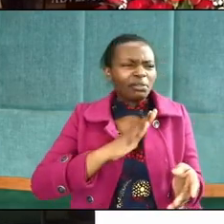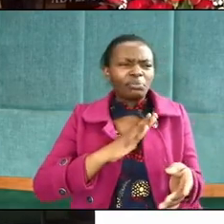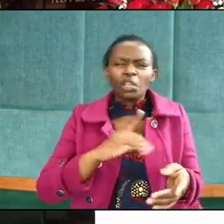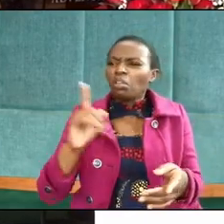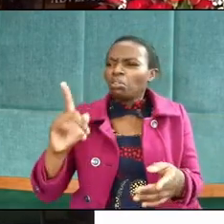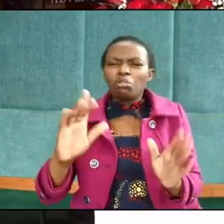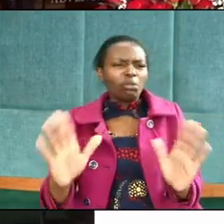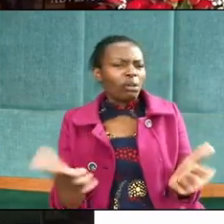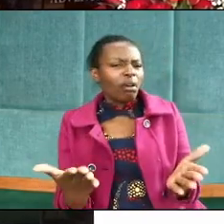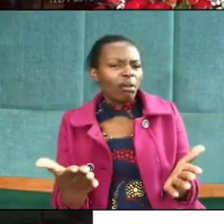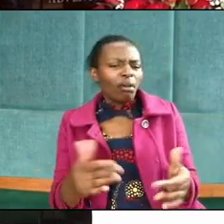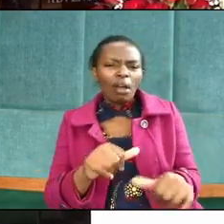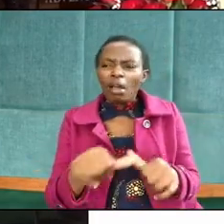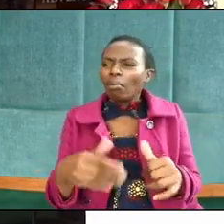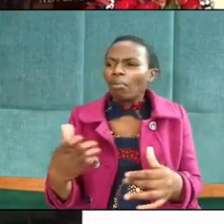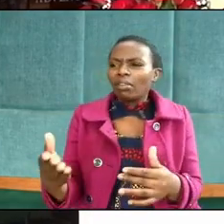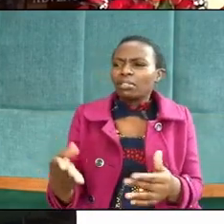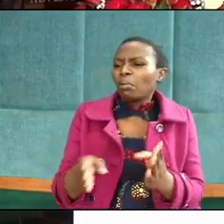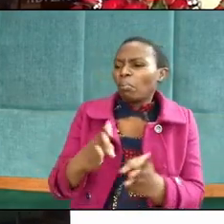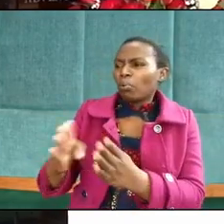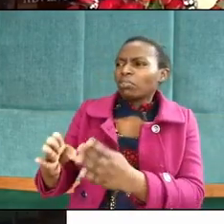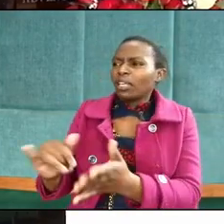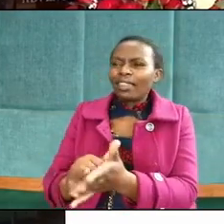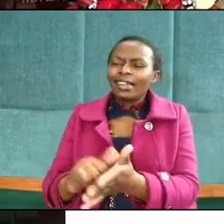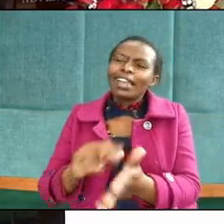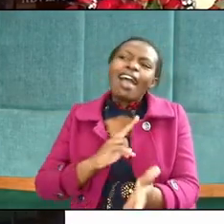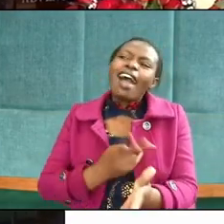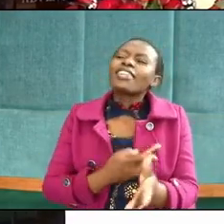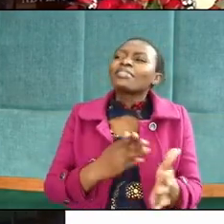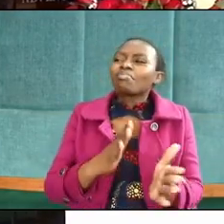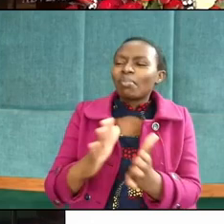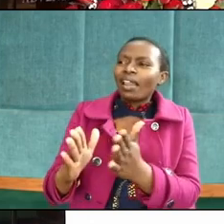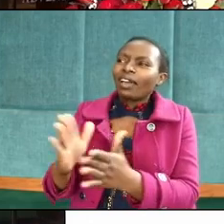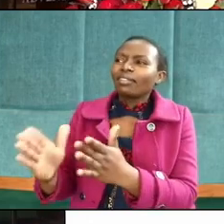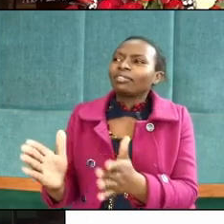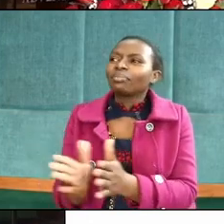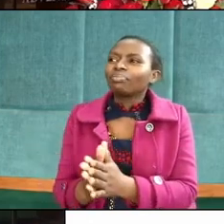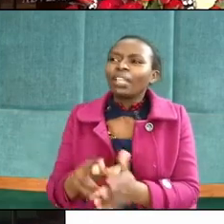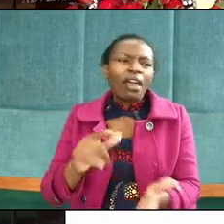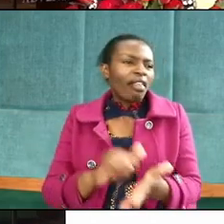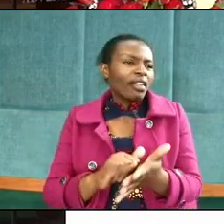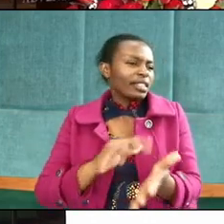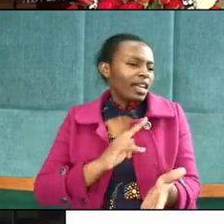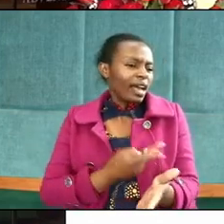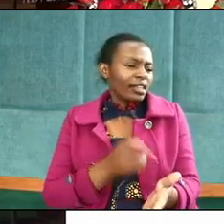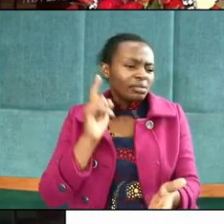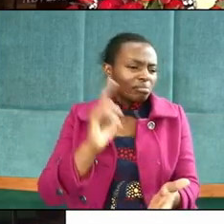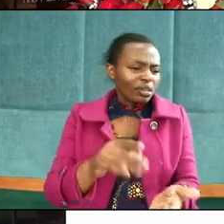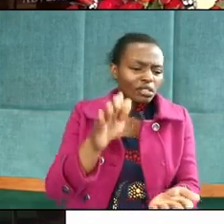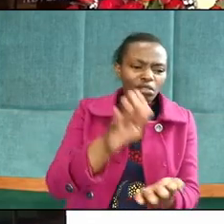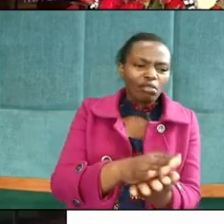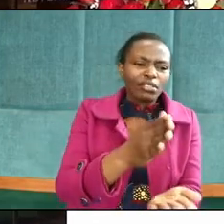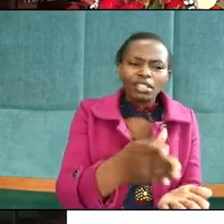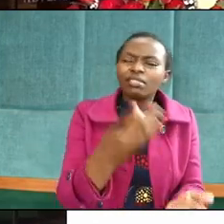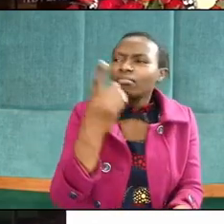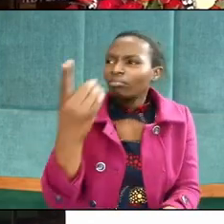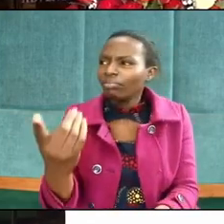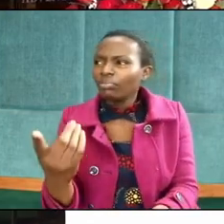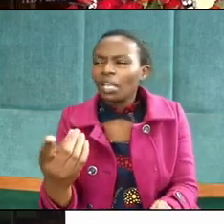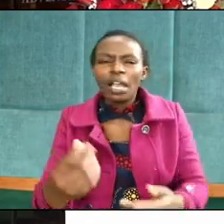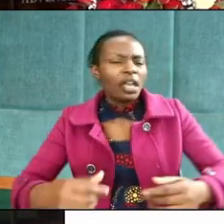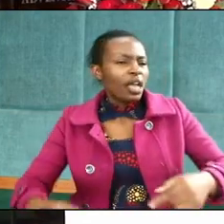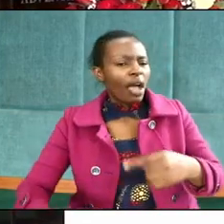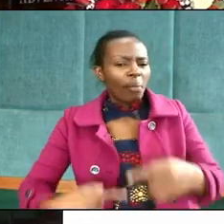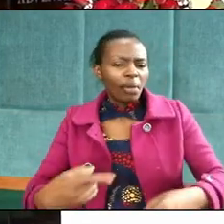how are you? How would you think about that project that we? We need to close the deal. We are happy